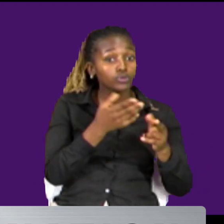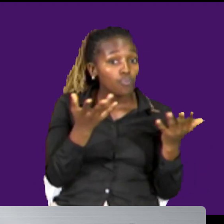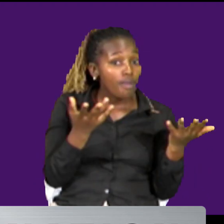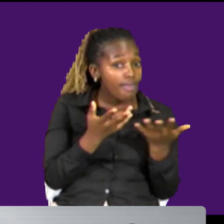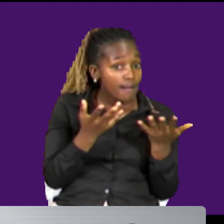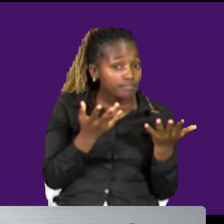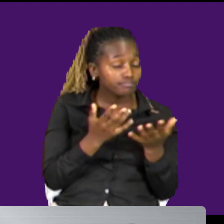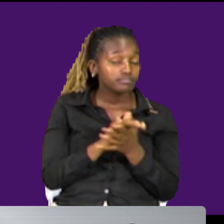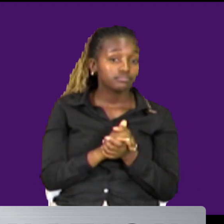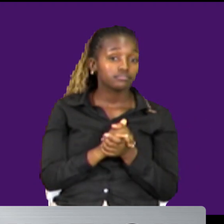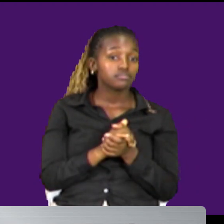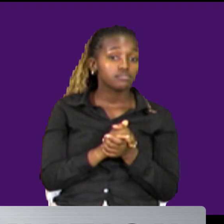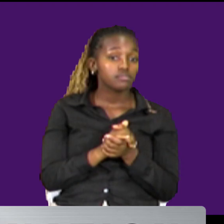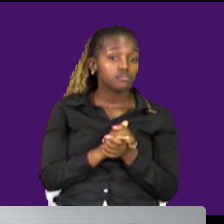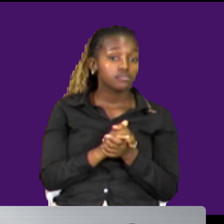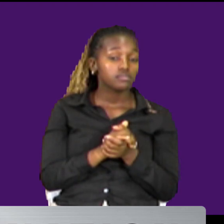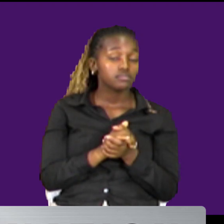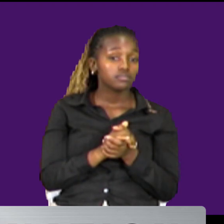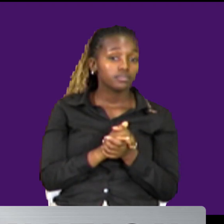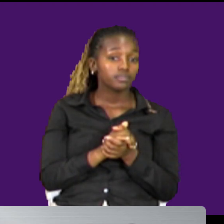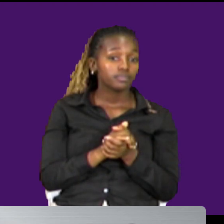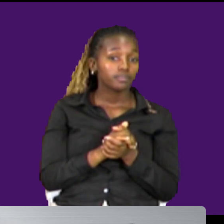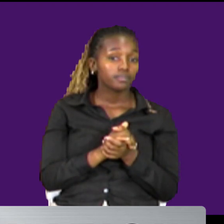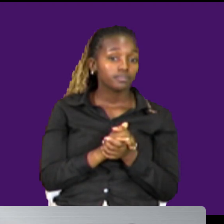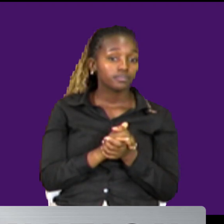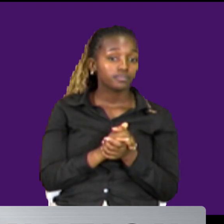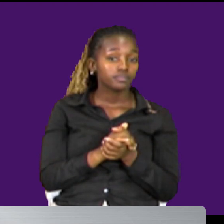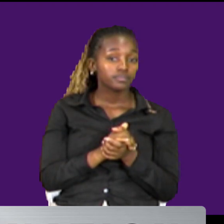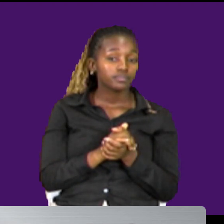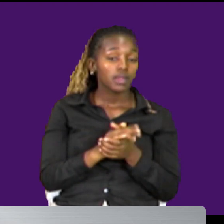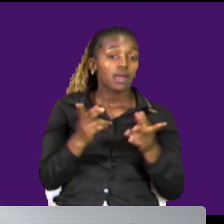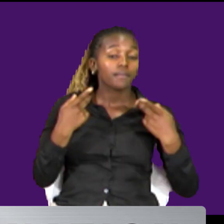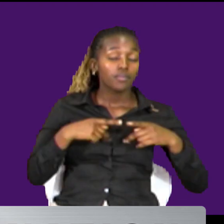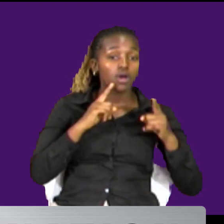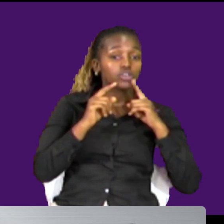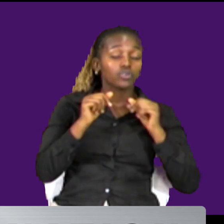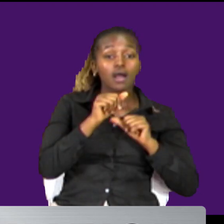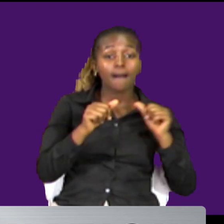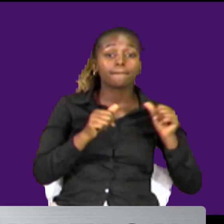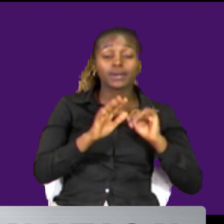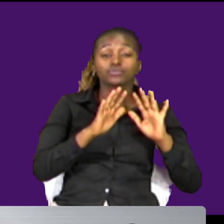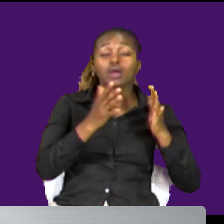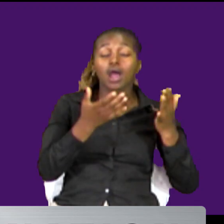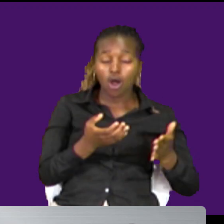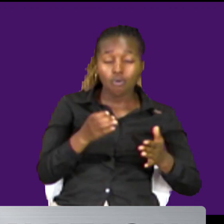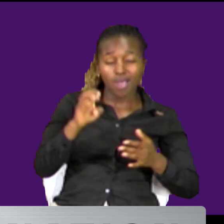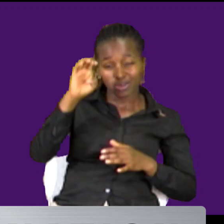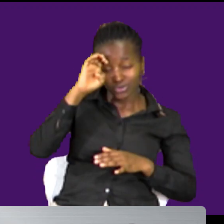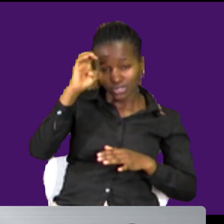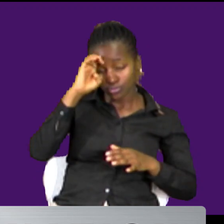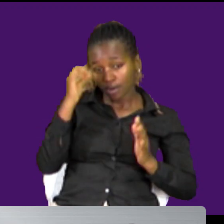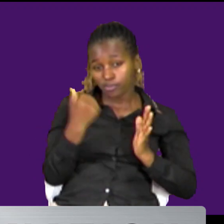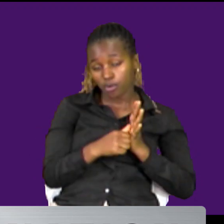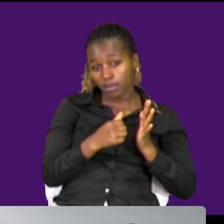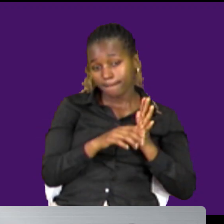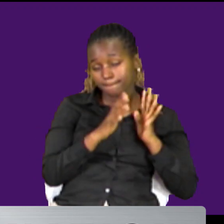inform how much is education. Yeah. Taken road to the city capital of Nairobi. A fortnight ago.